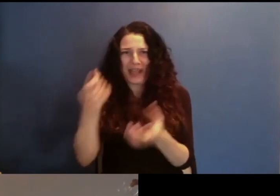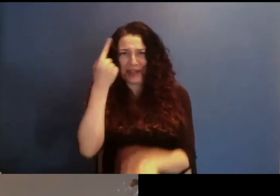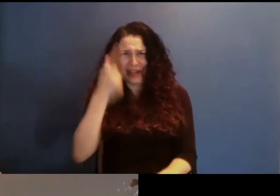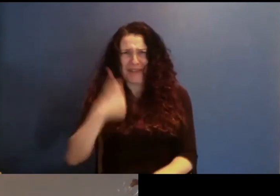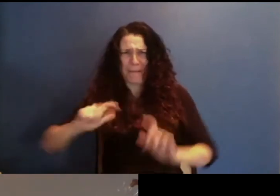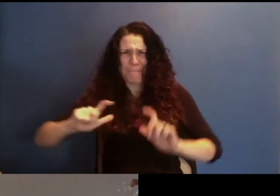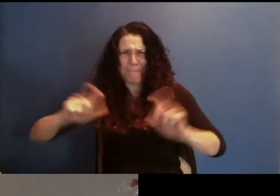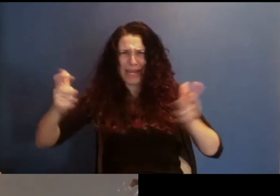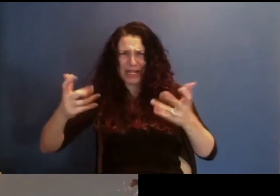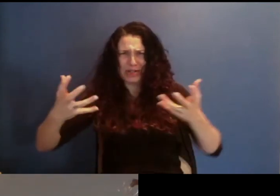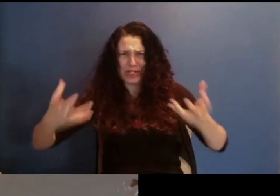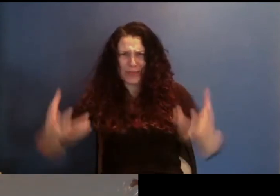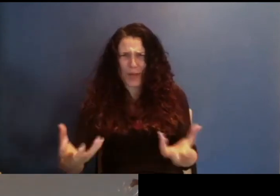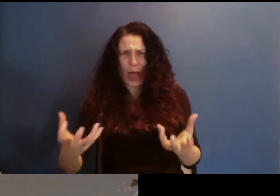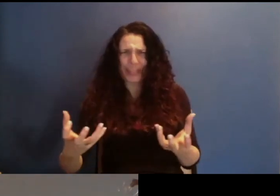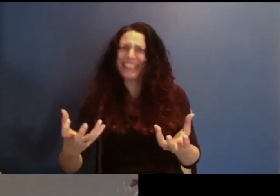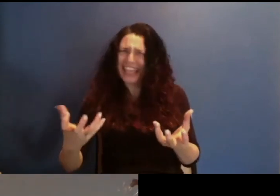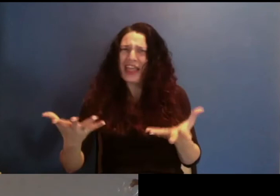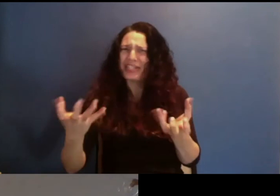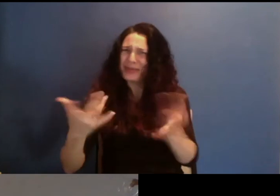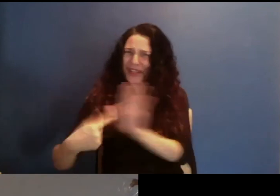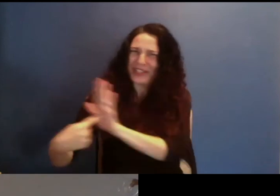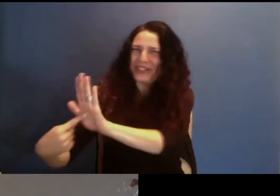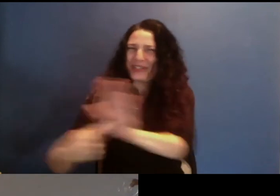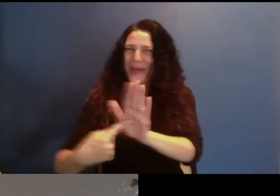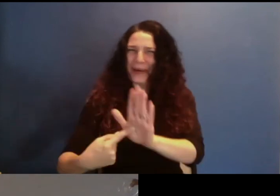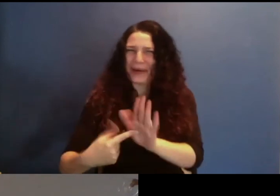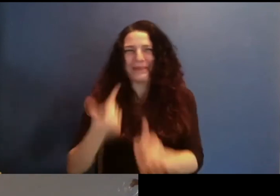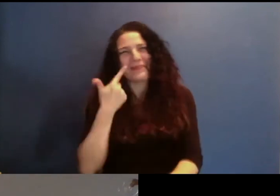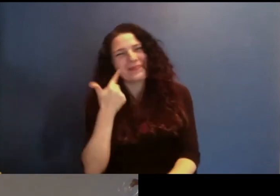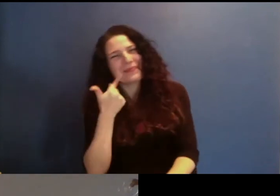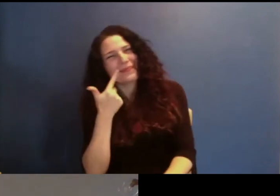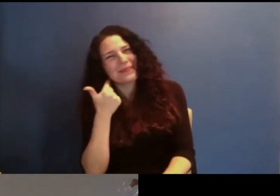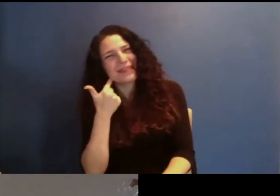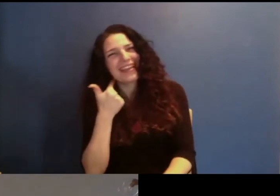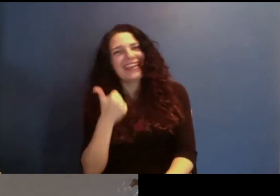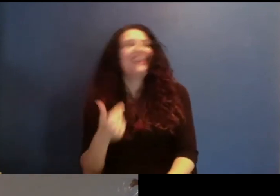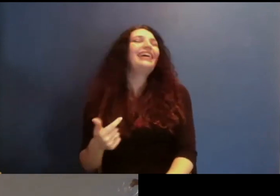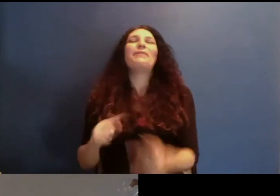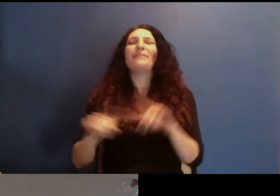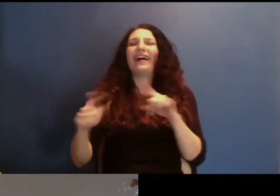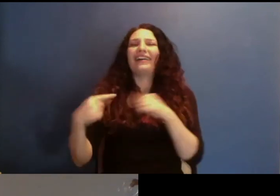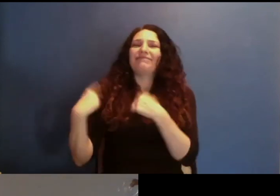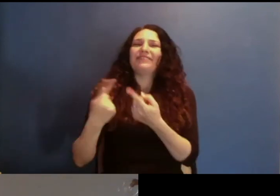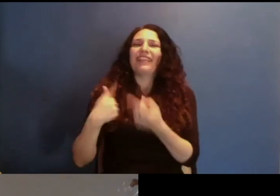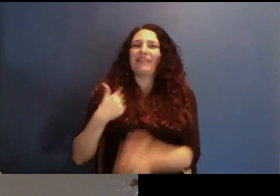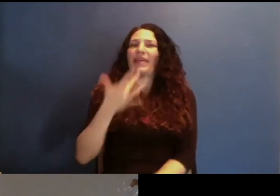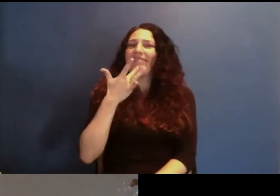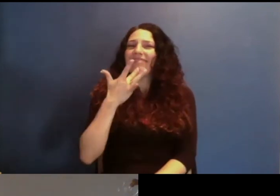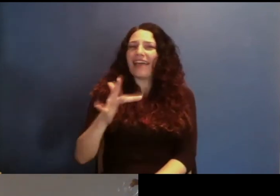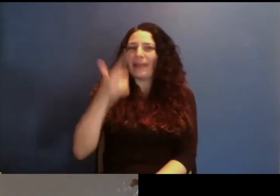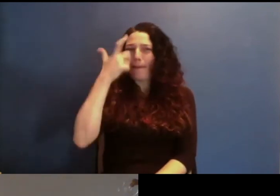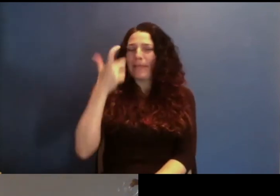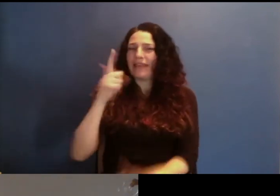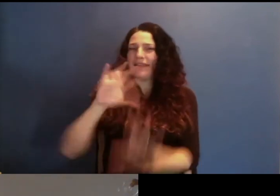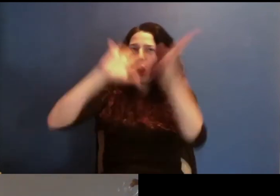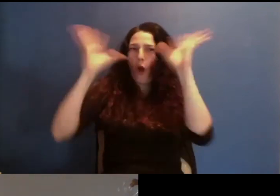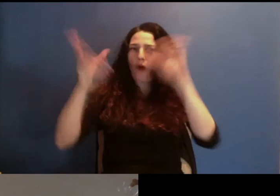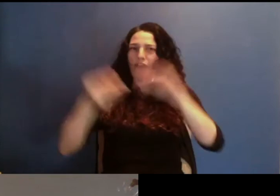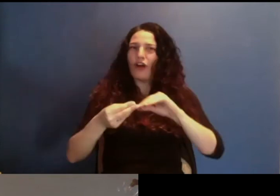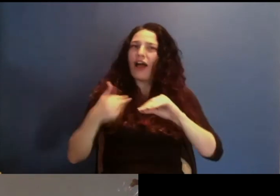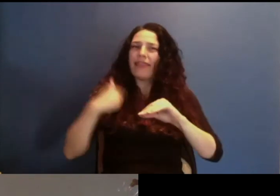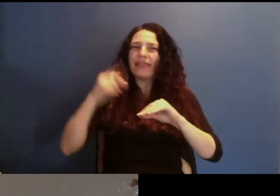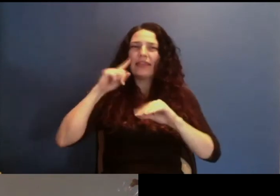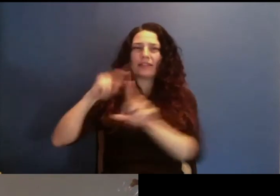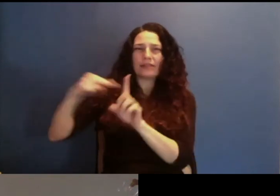them. And so I've been really, really lucky. But I think overall though, I think there's this perception of